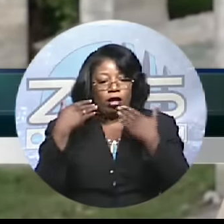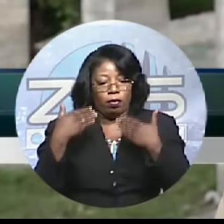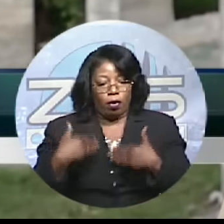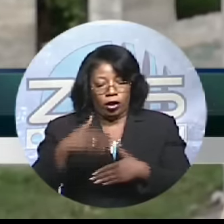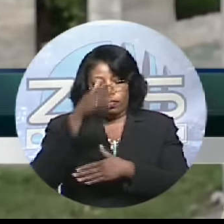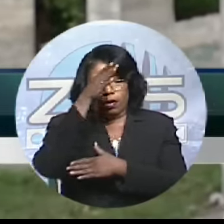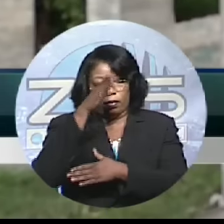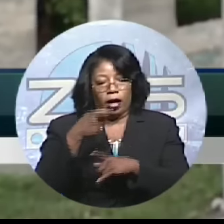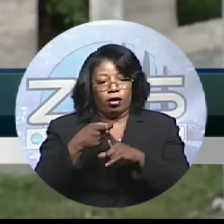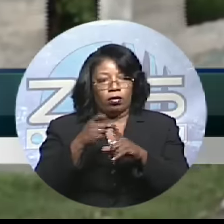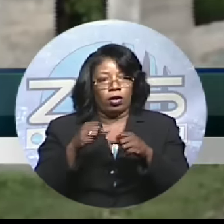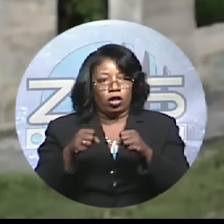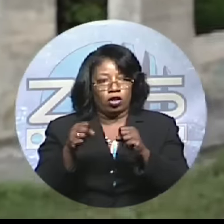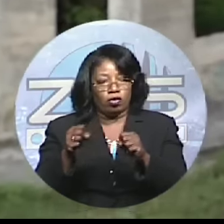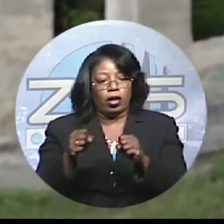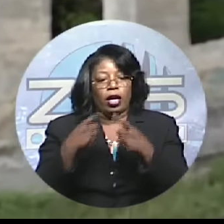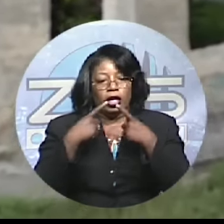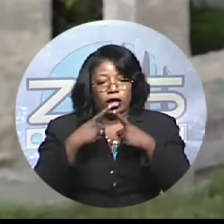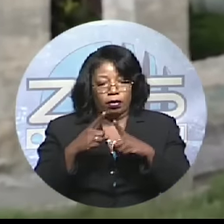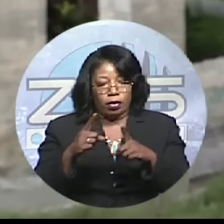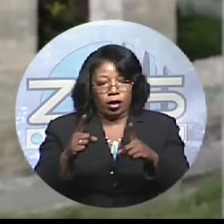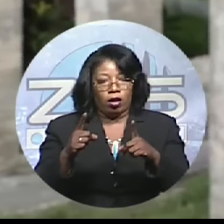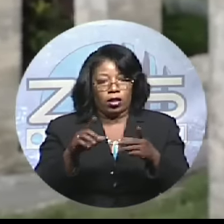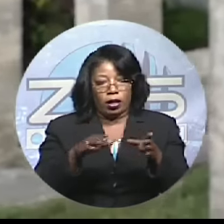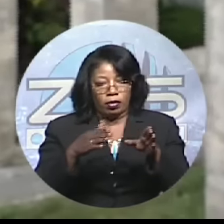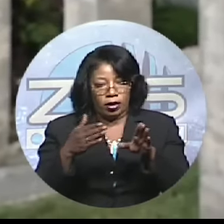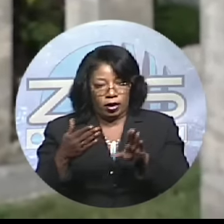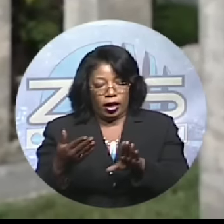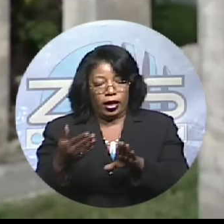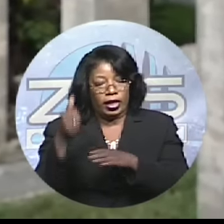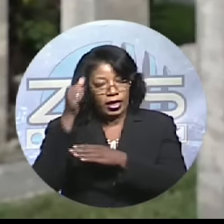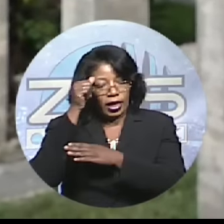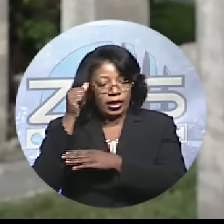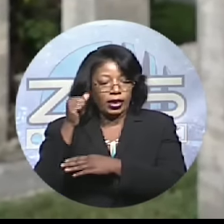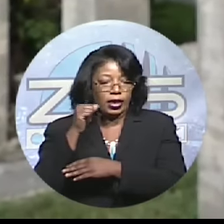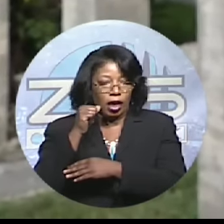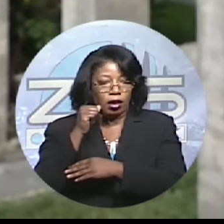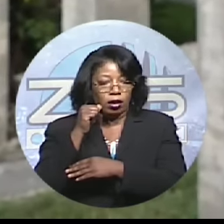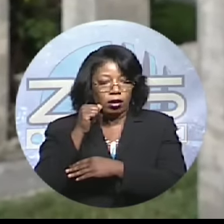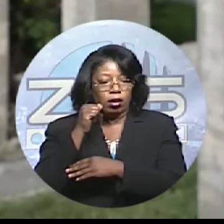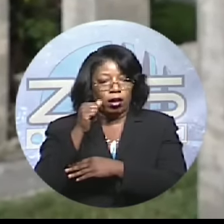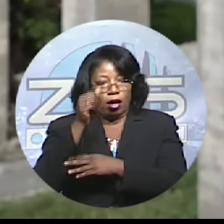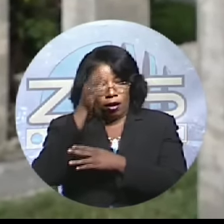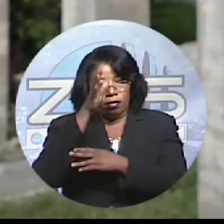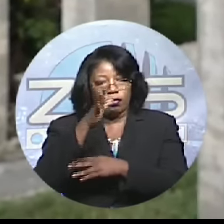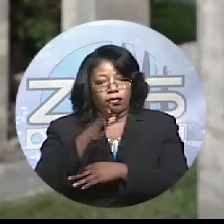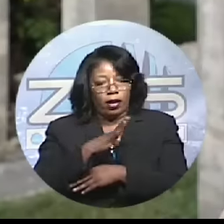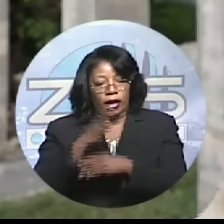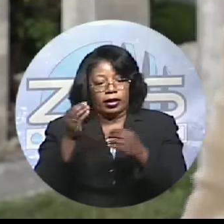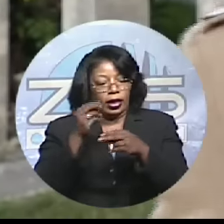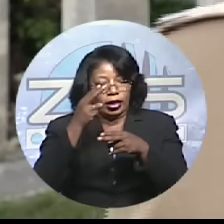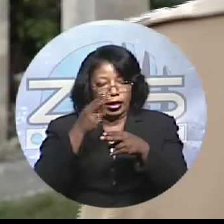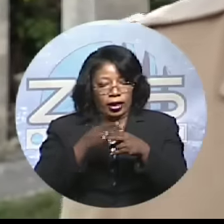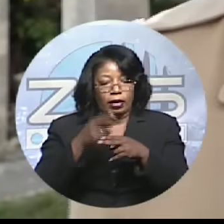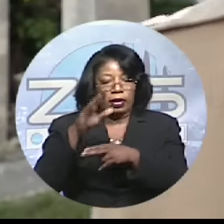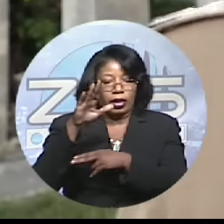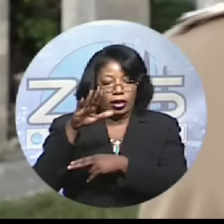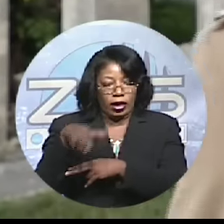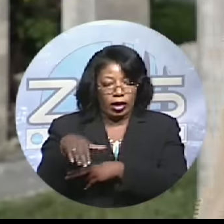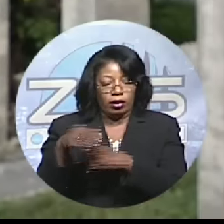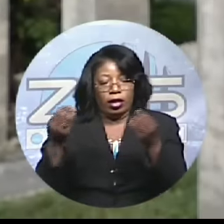tree. The man was pronounced dead on the scene. He's an adult male. We don't have no identity on him yet. We do not have a